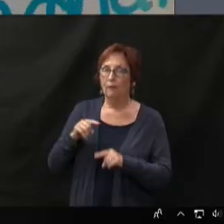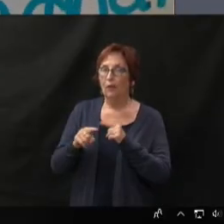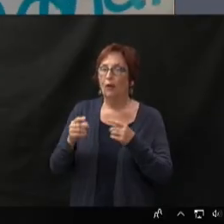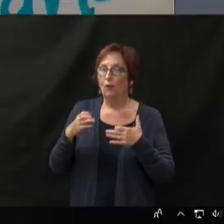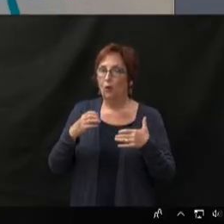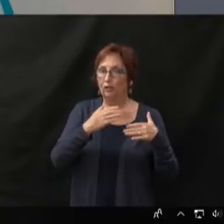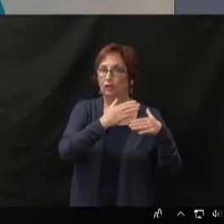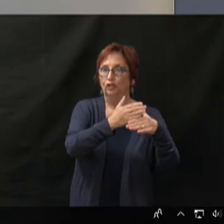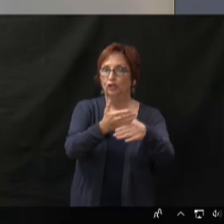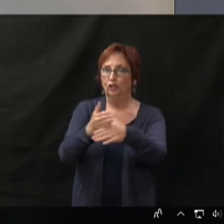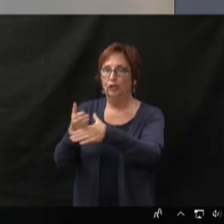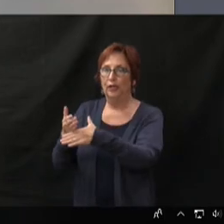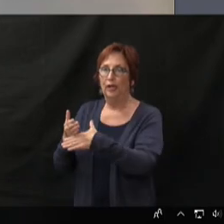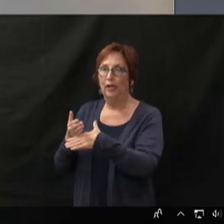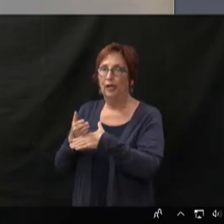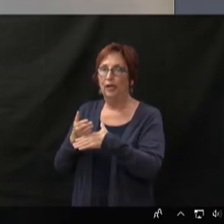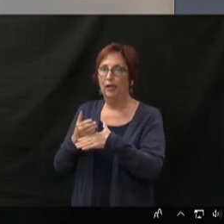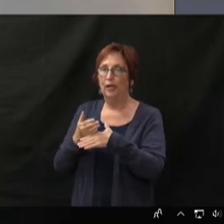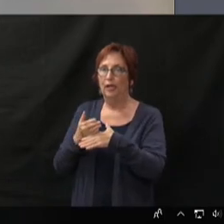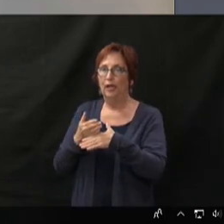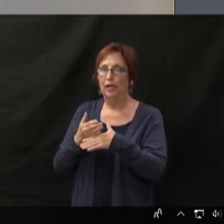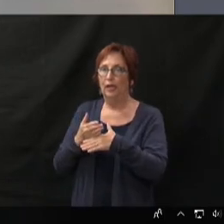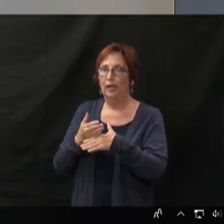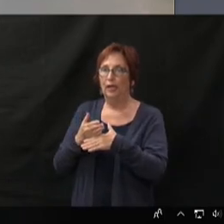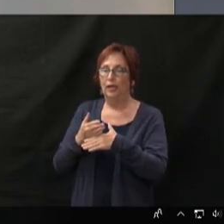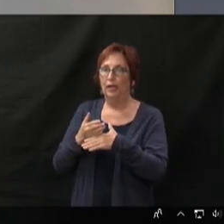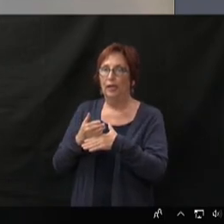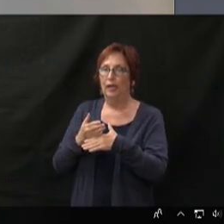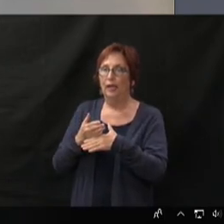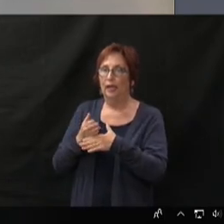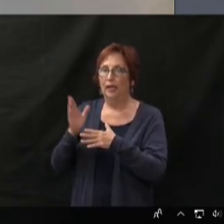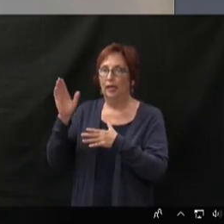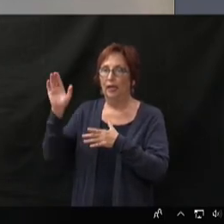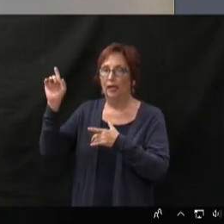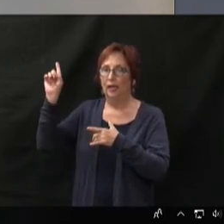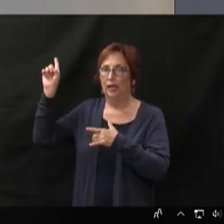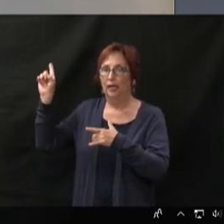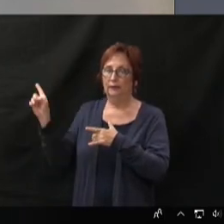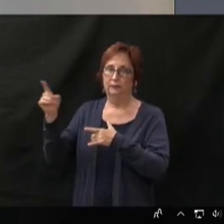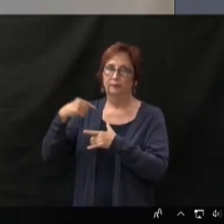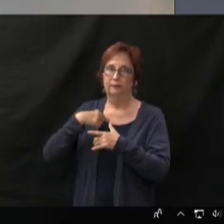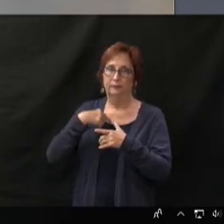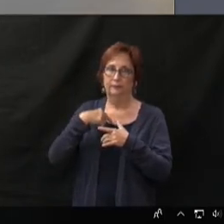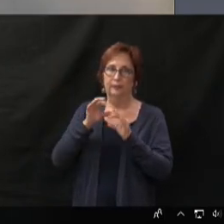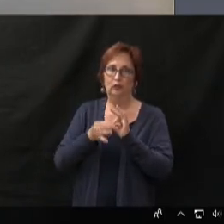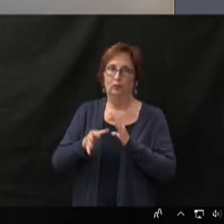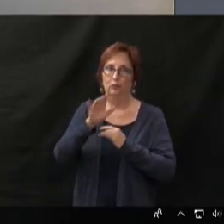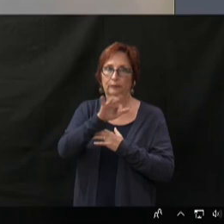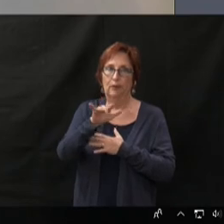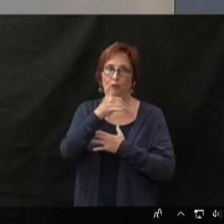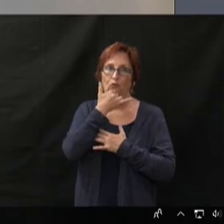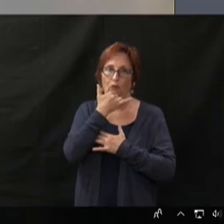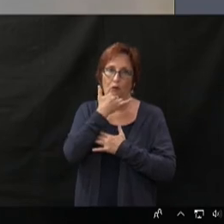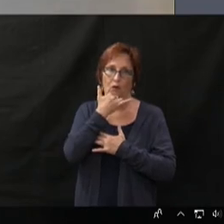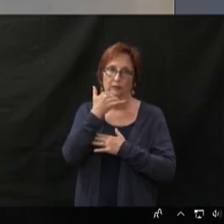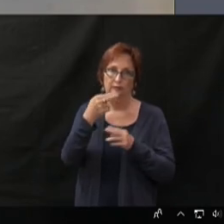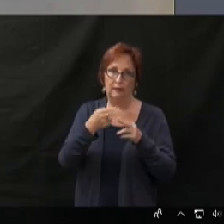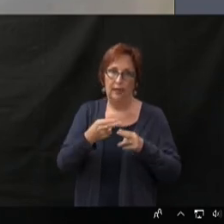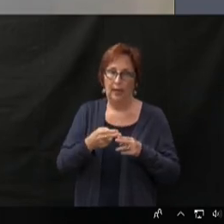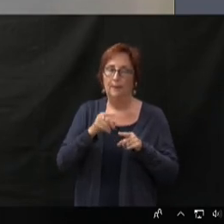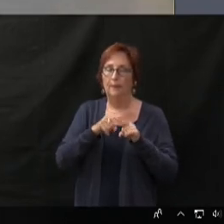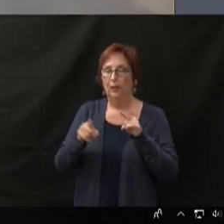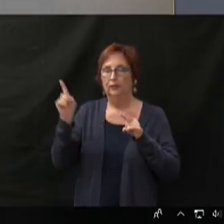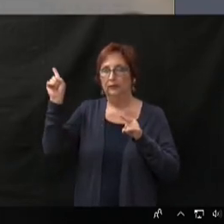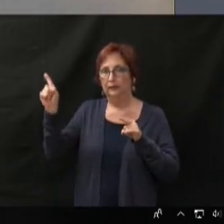share the good stuff I found out there through the years. So there you go. And you're going to spell the